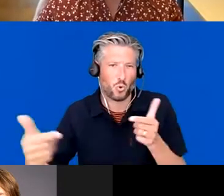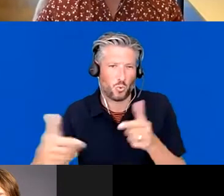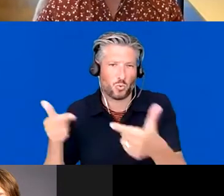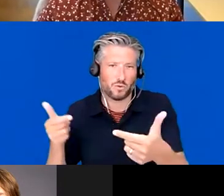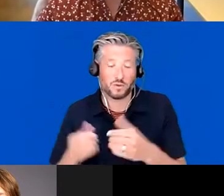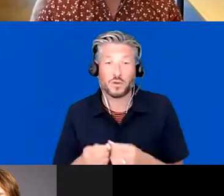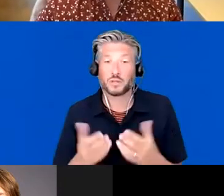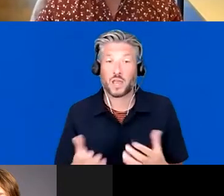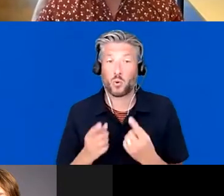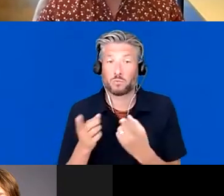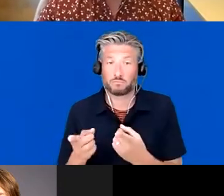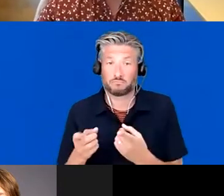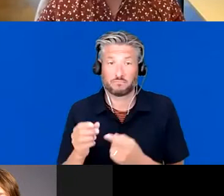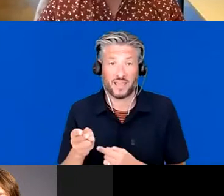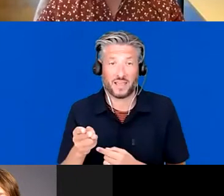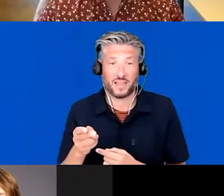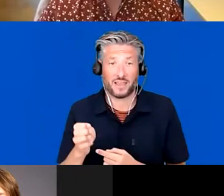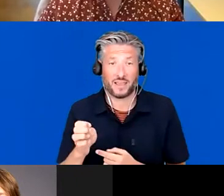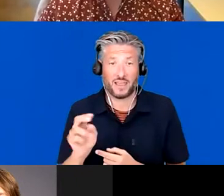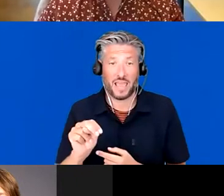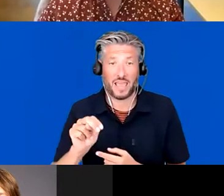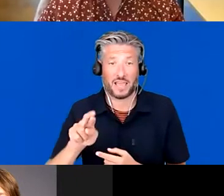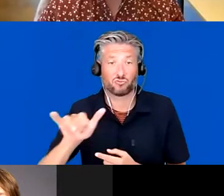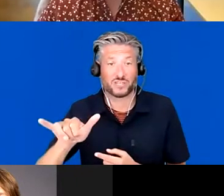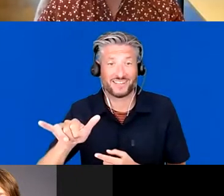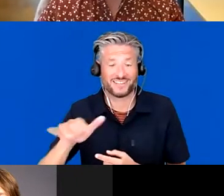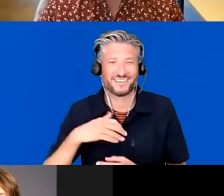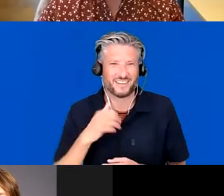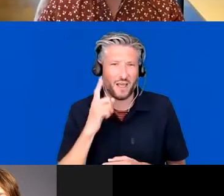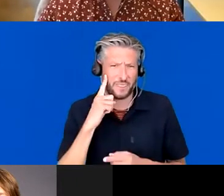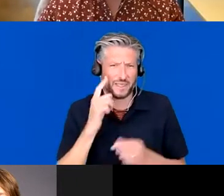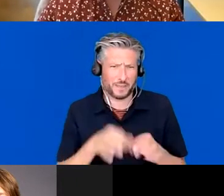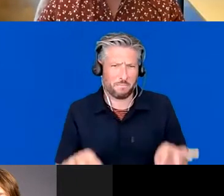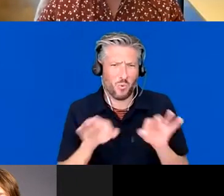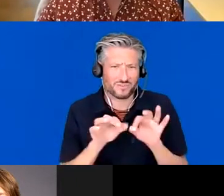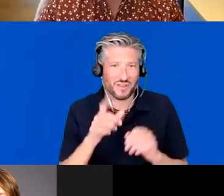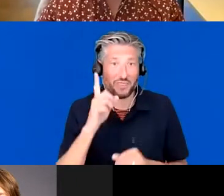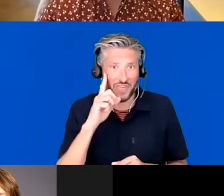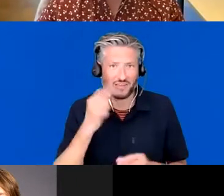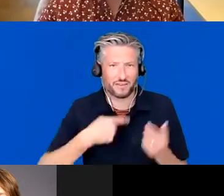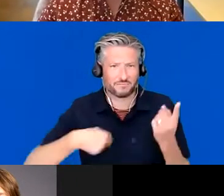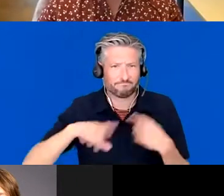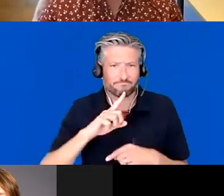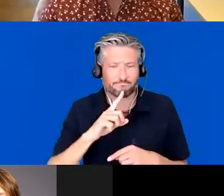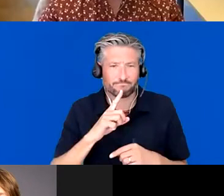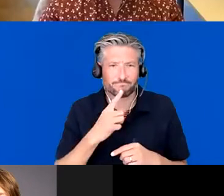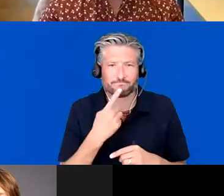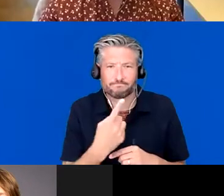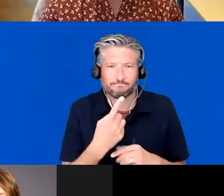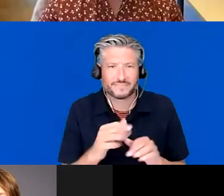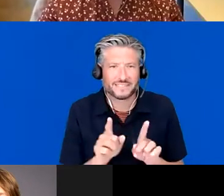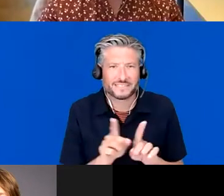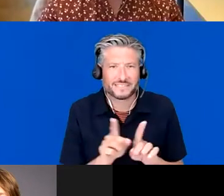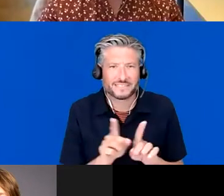Yeah, I mean, that's really important. I think we're all going to say that in actual fact. Basically, just being alone, you could probably do most